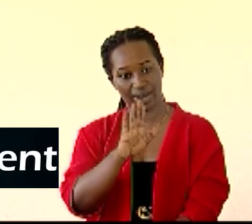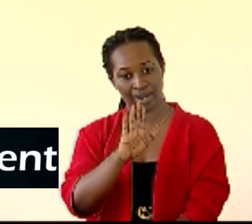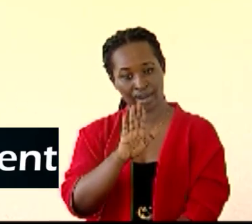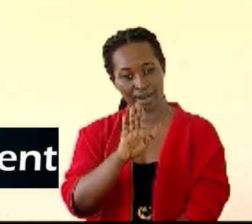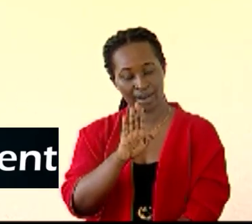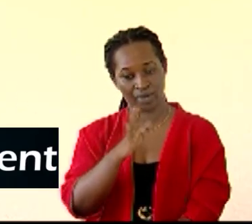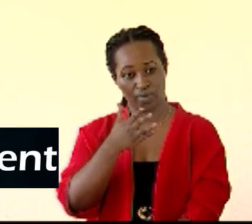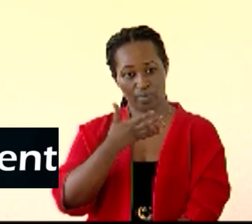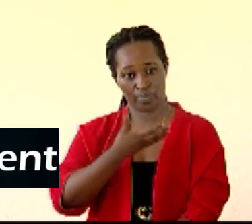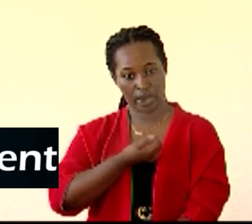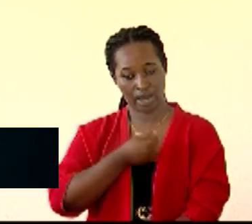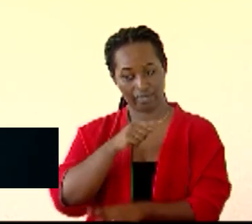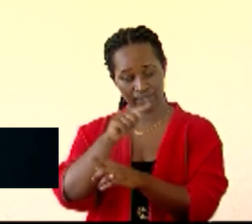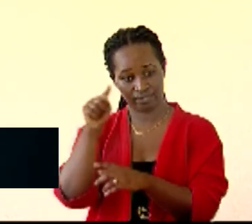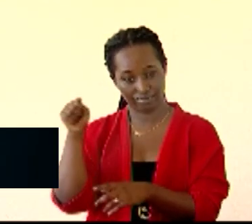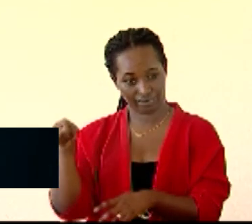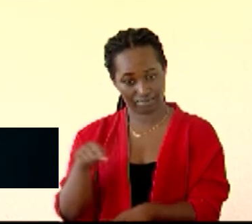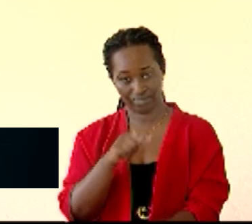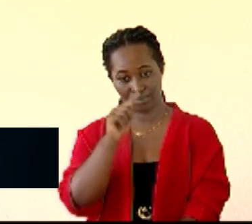So we have fixation,